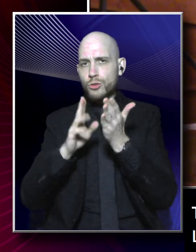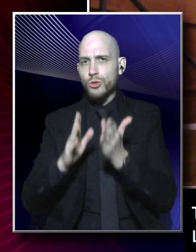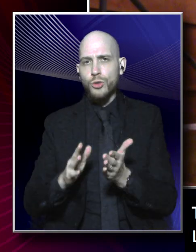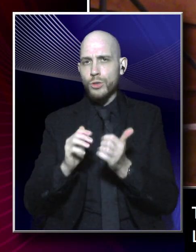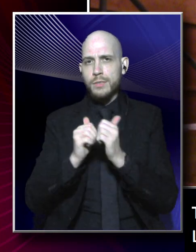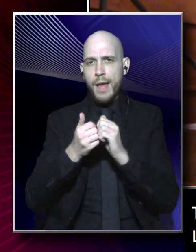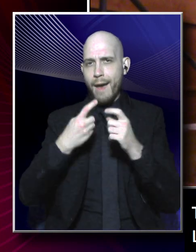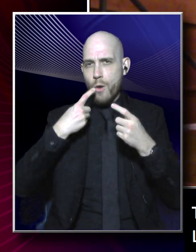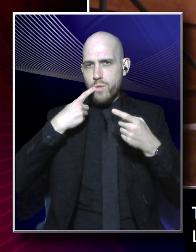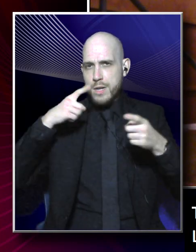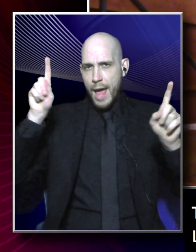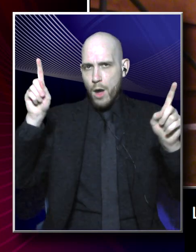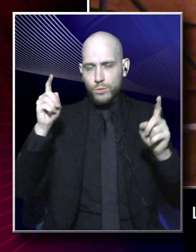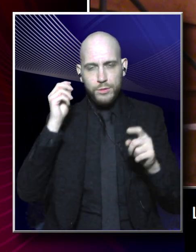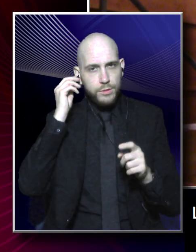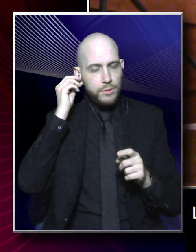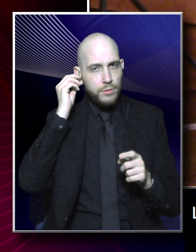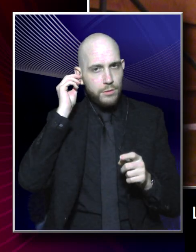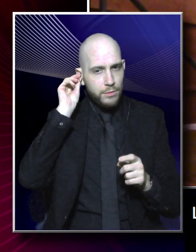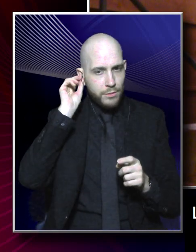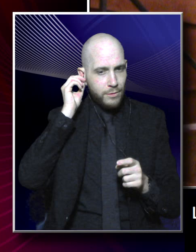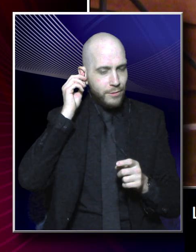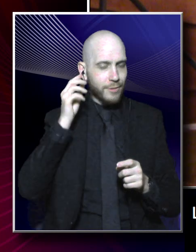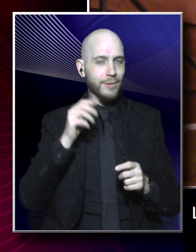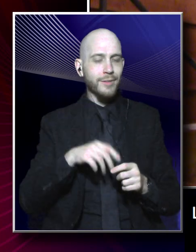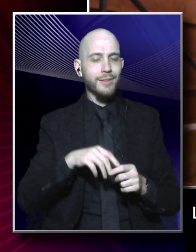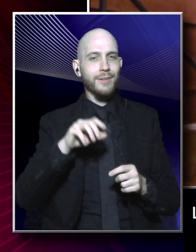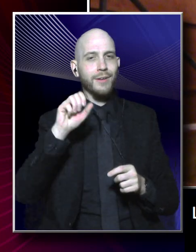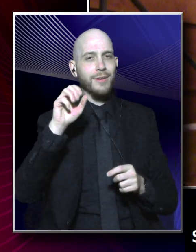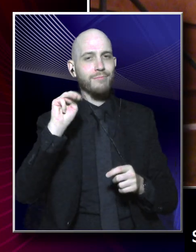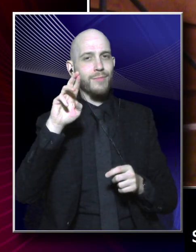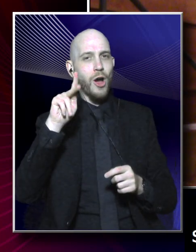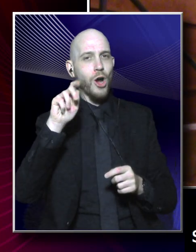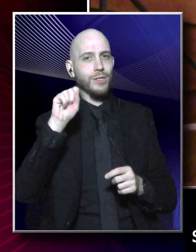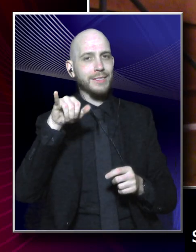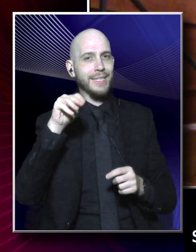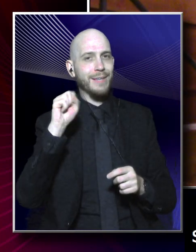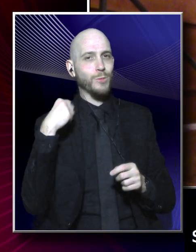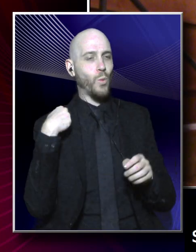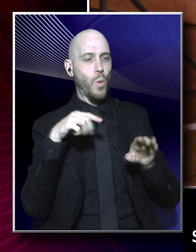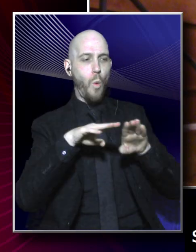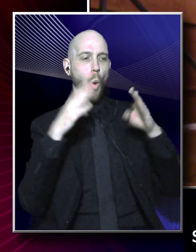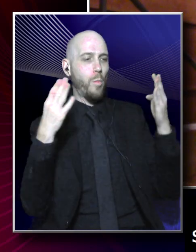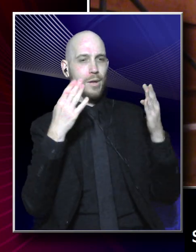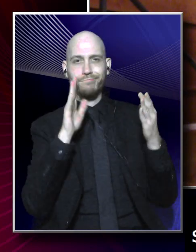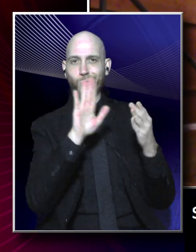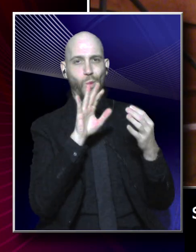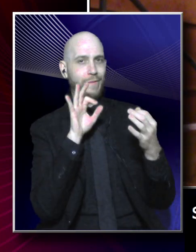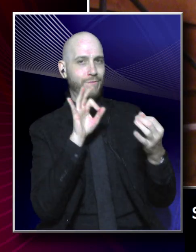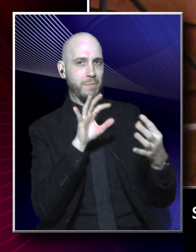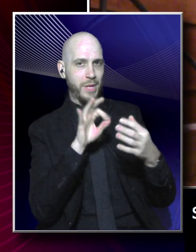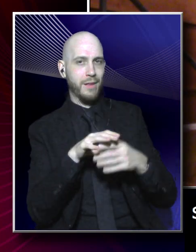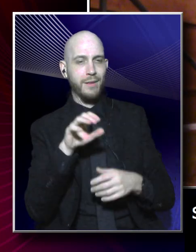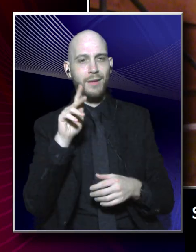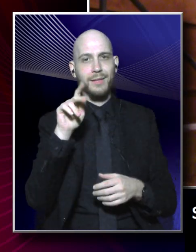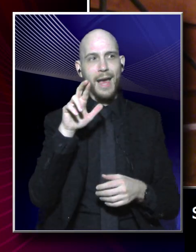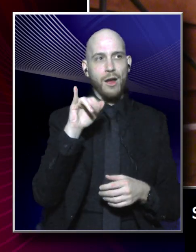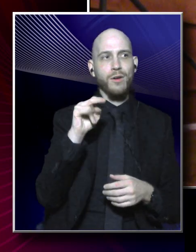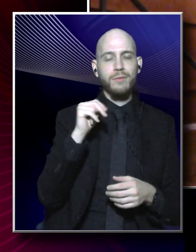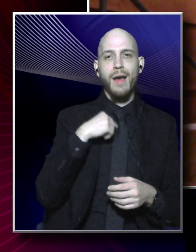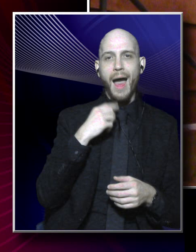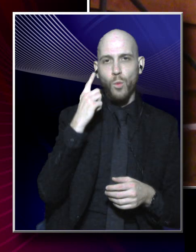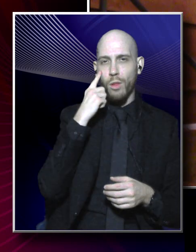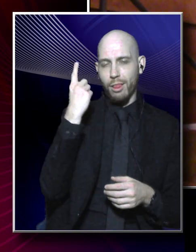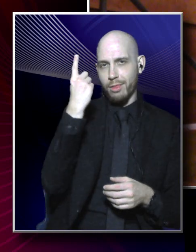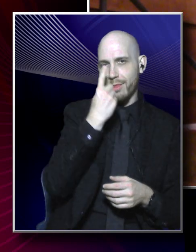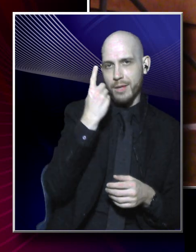Yes, and we're open to any suggestions. Okay. I will ponder that then. Thank you. That's a good job for